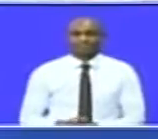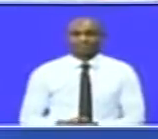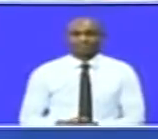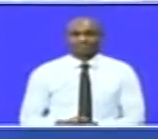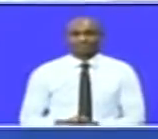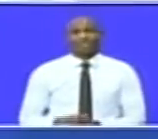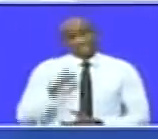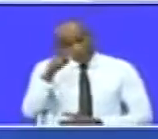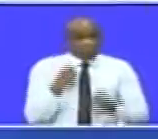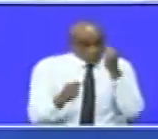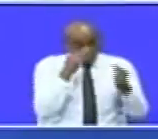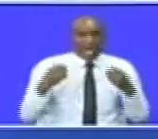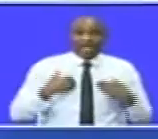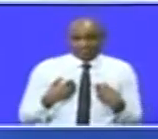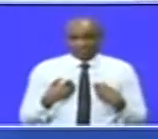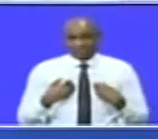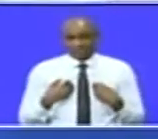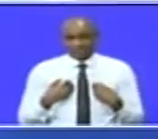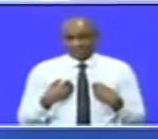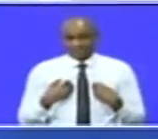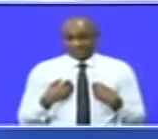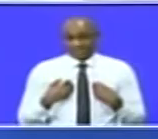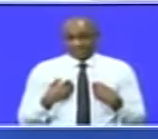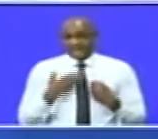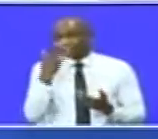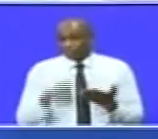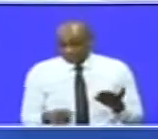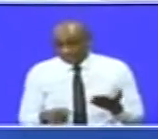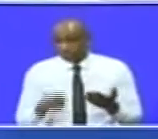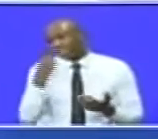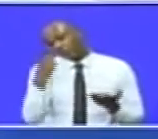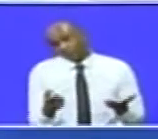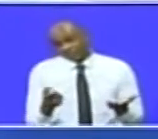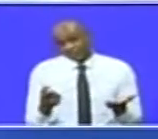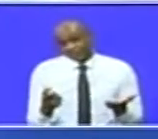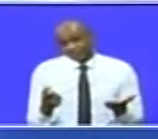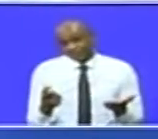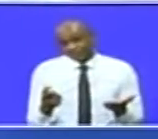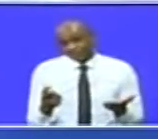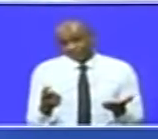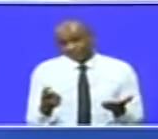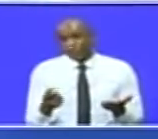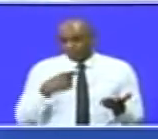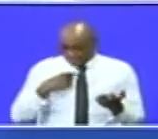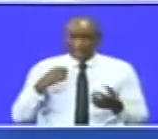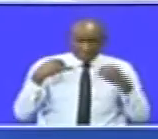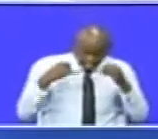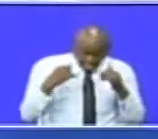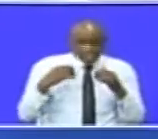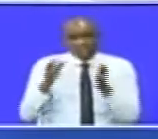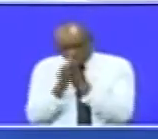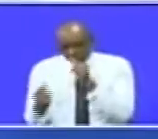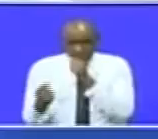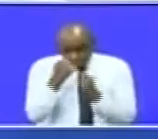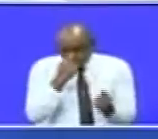Swali la ngumi tuko nalo. Ukiwa umesimama hapo. Jibu. Na unajua unapaswa nasema kwamba ni kucheza